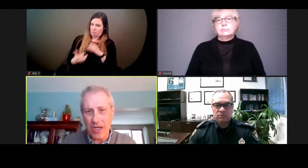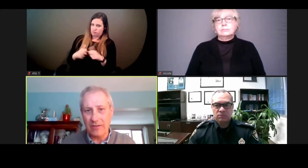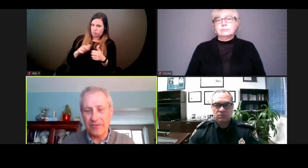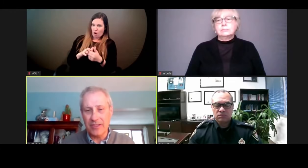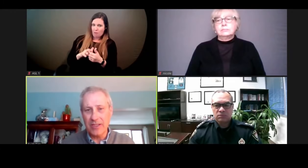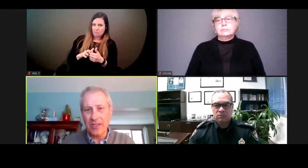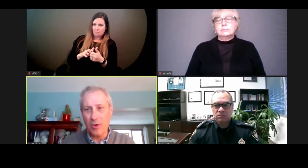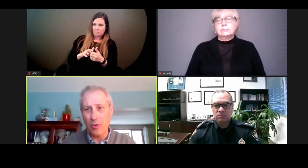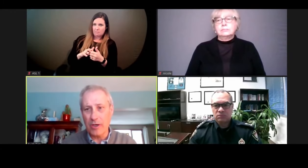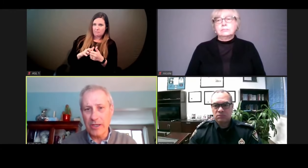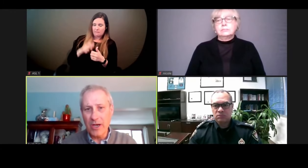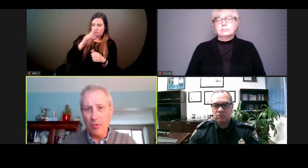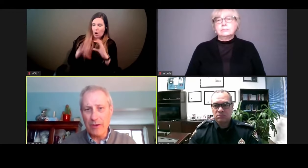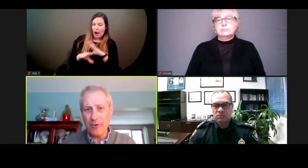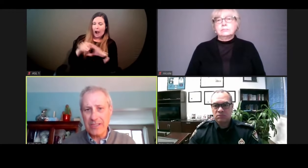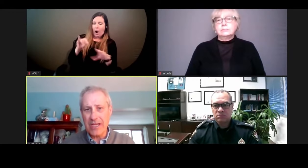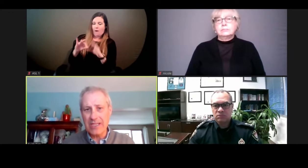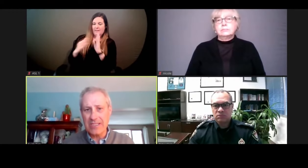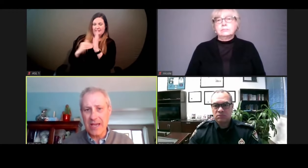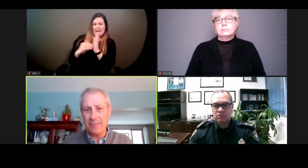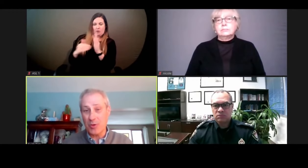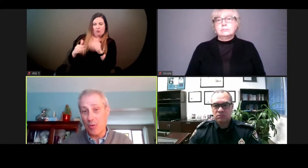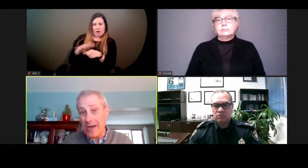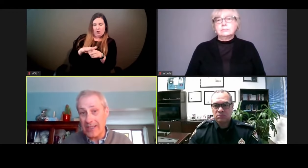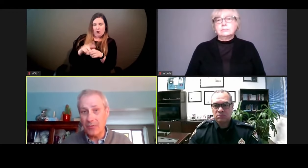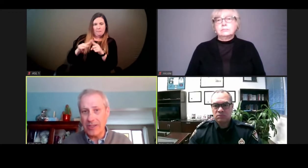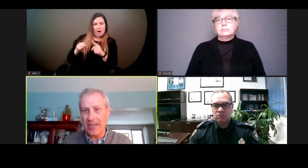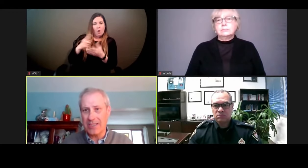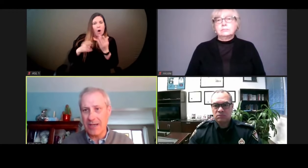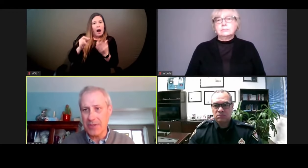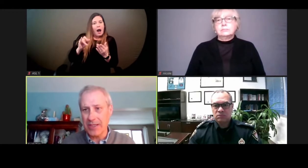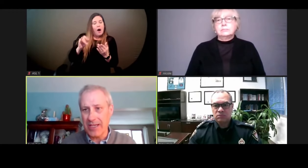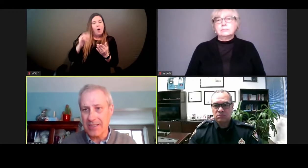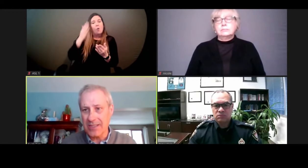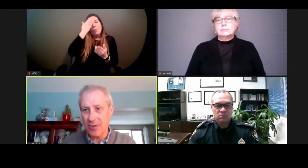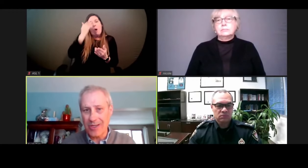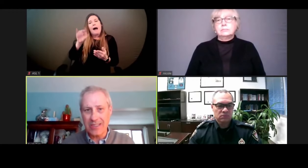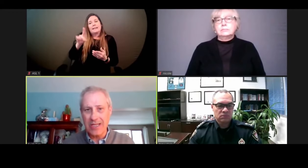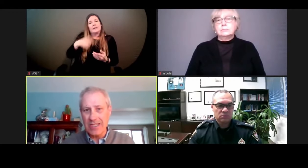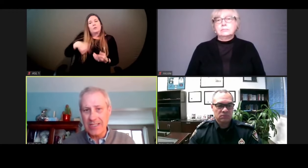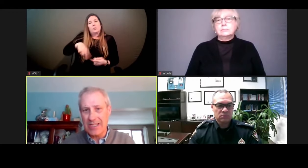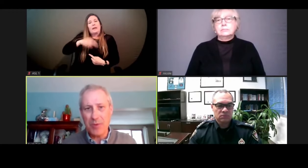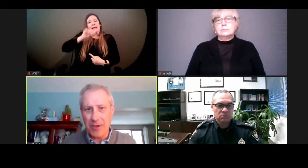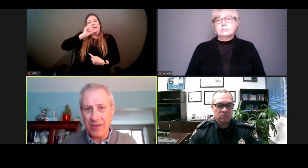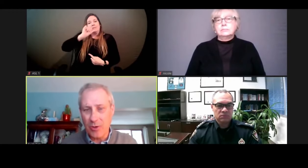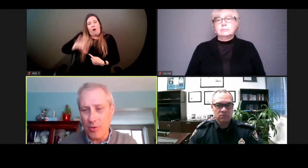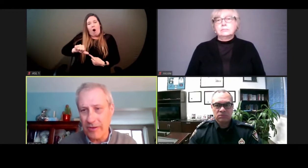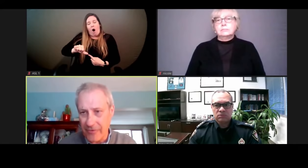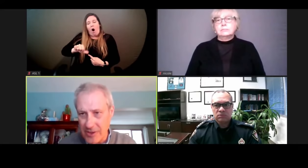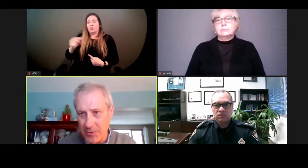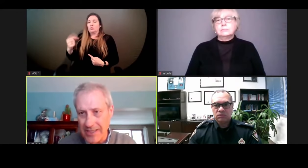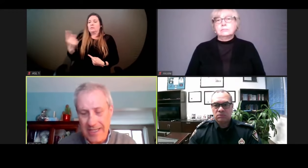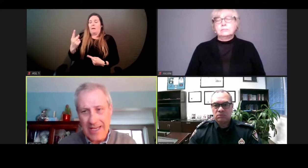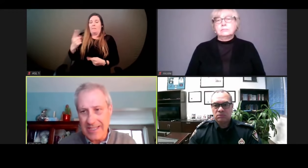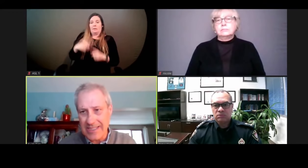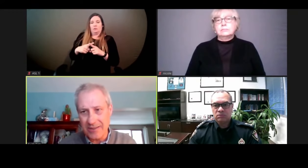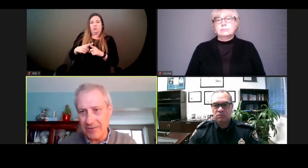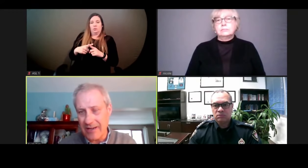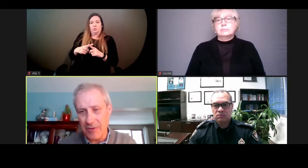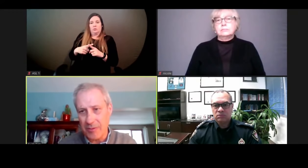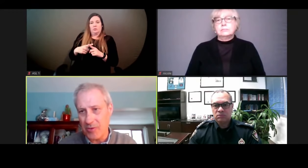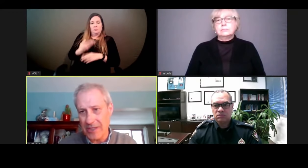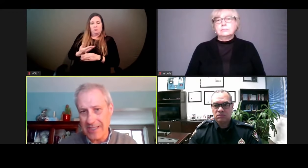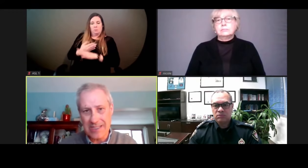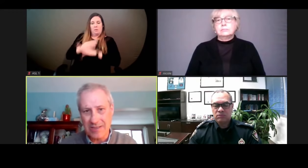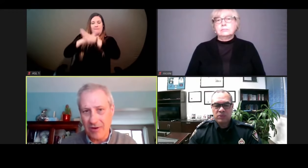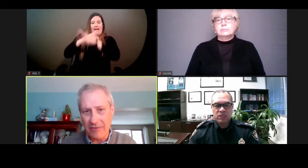out of the core. What if we had taken steps, or why didn't we take steps, I guess, is the question, to keep them out of the core in the first place and still allow